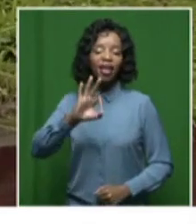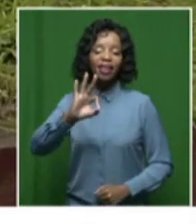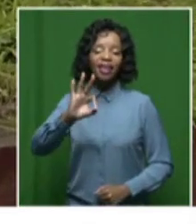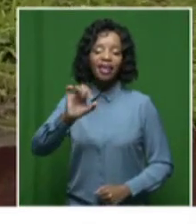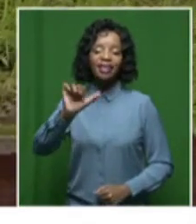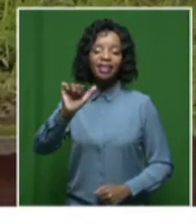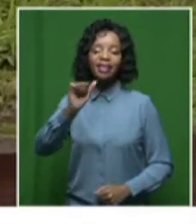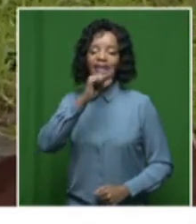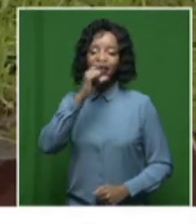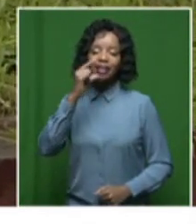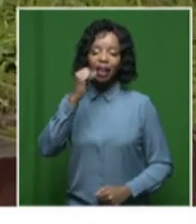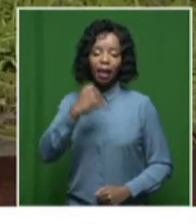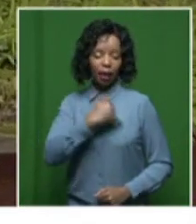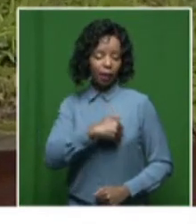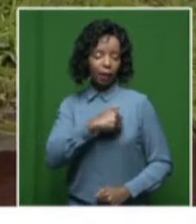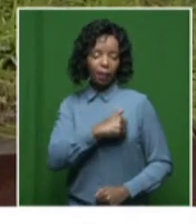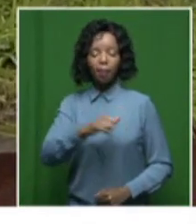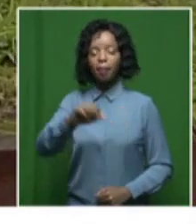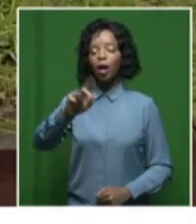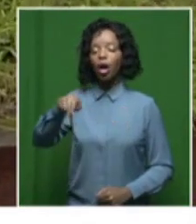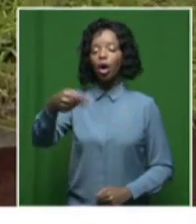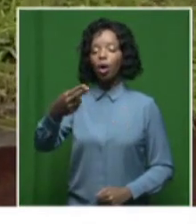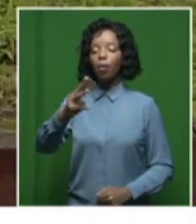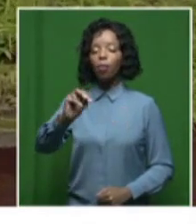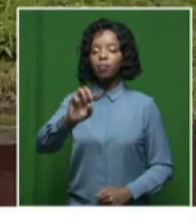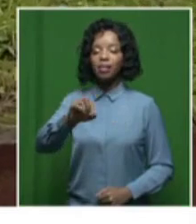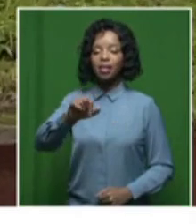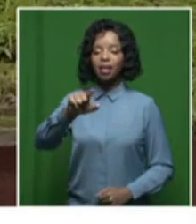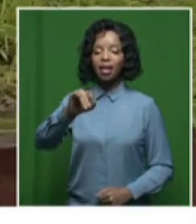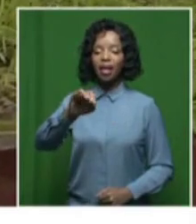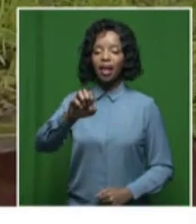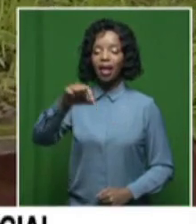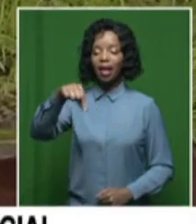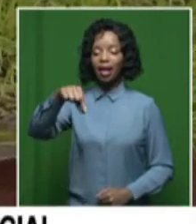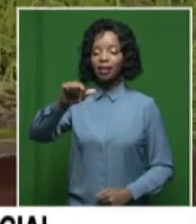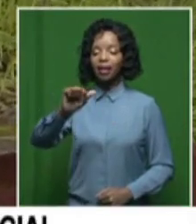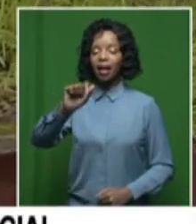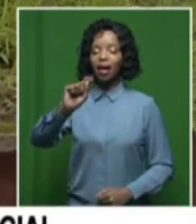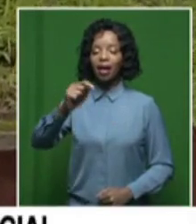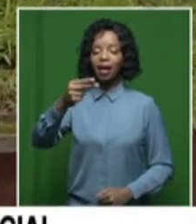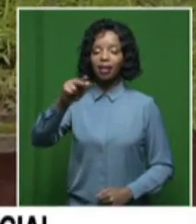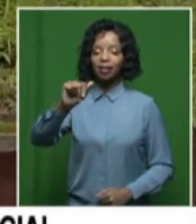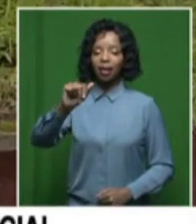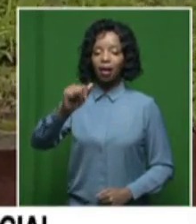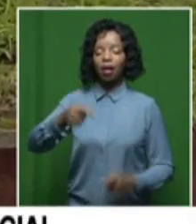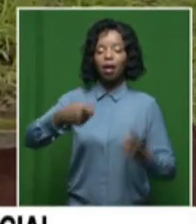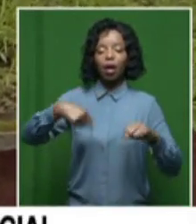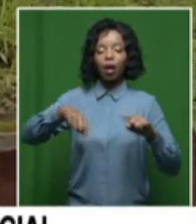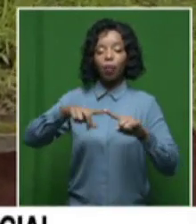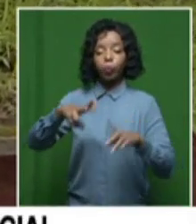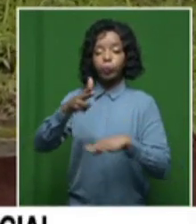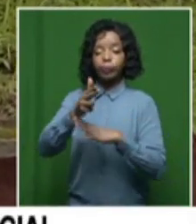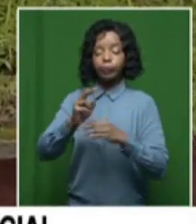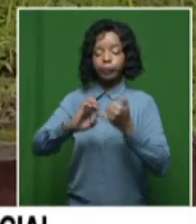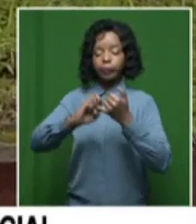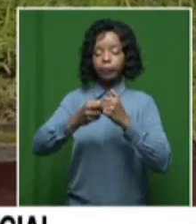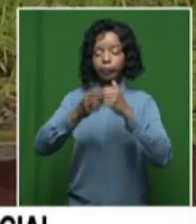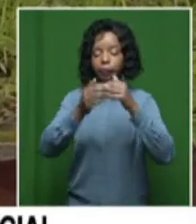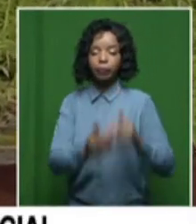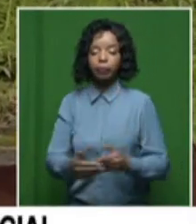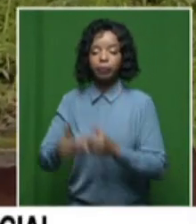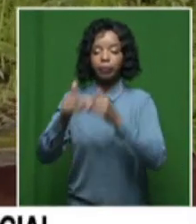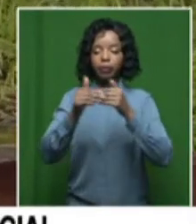Phumzile Qatha. And from where we're broadcasting from at this stage, we've tried to be extremely careful because her family